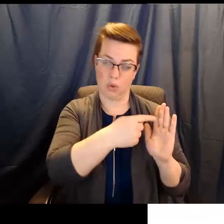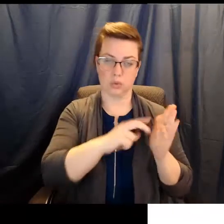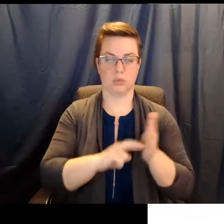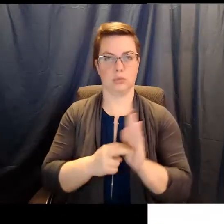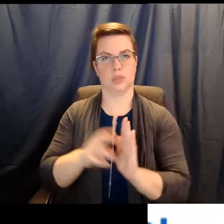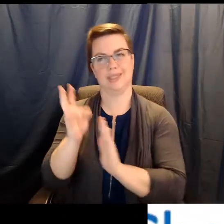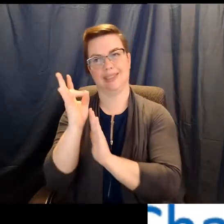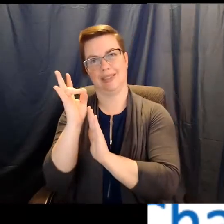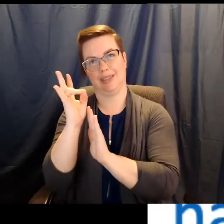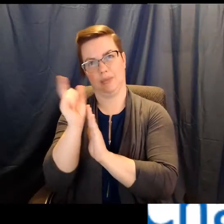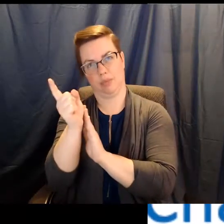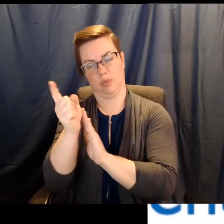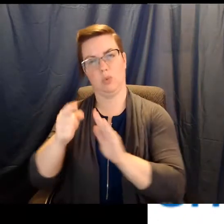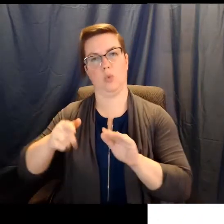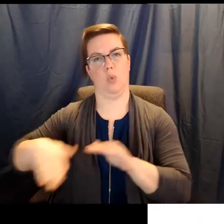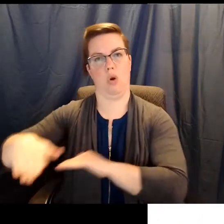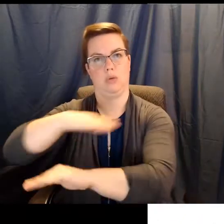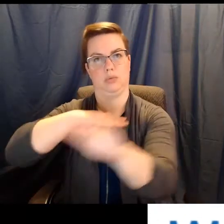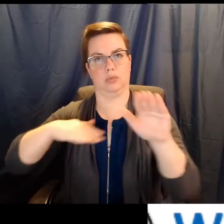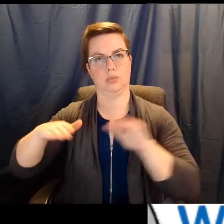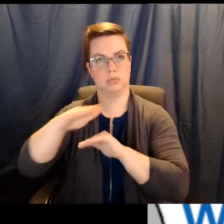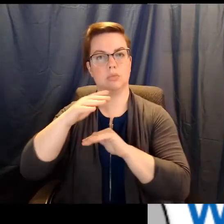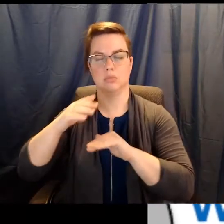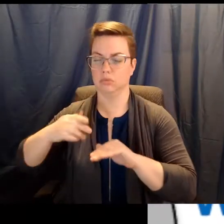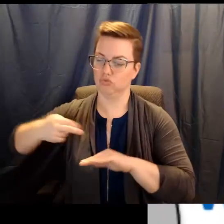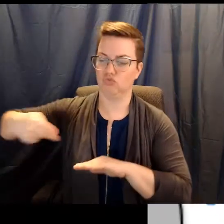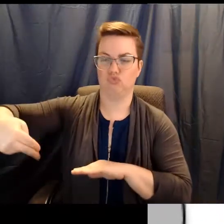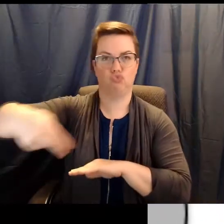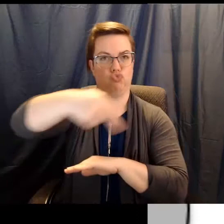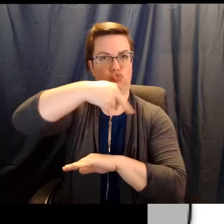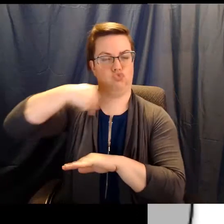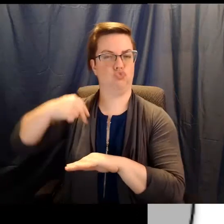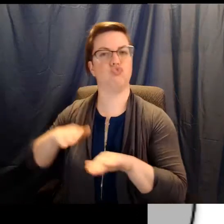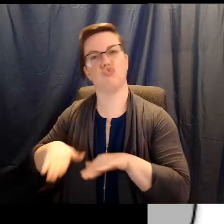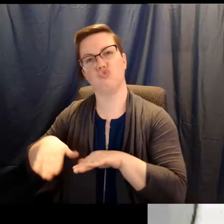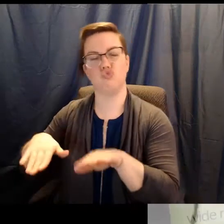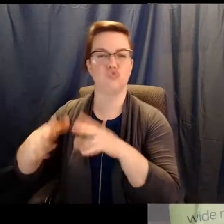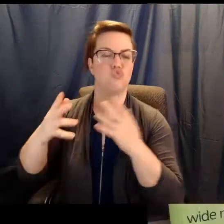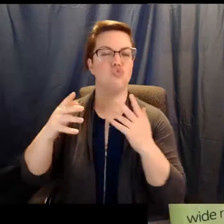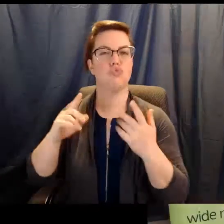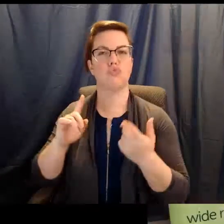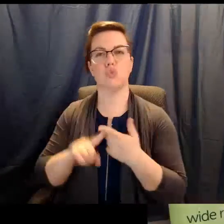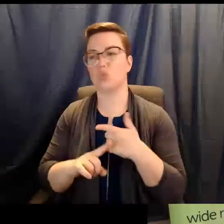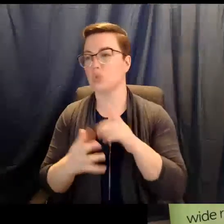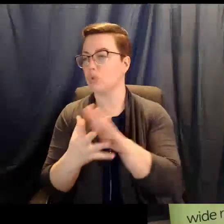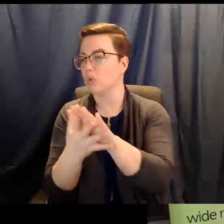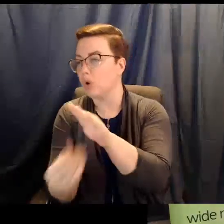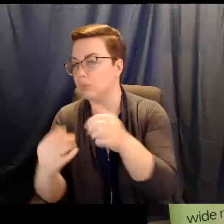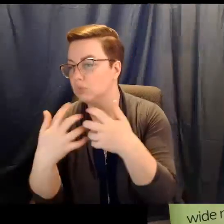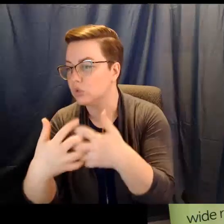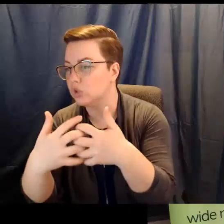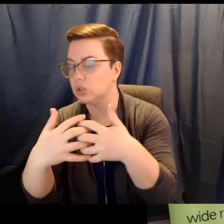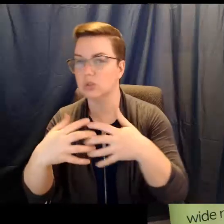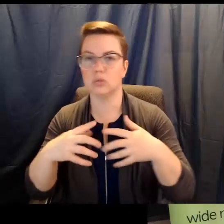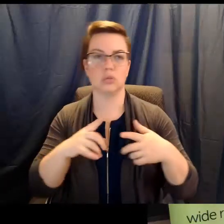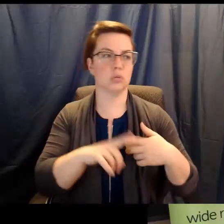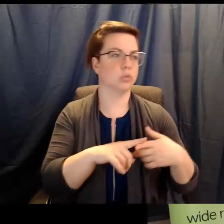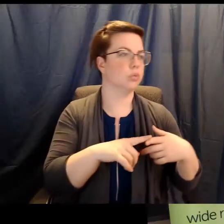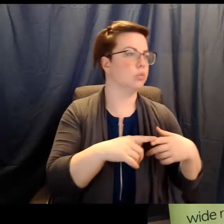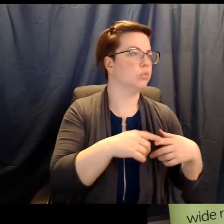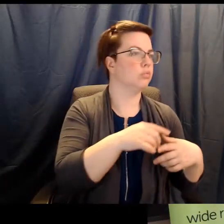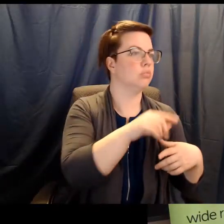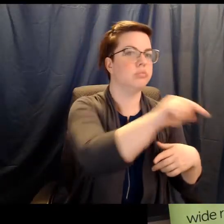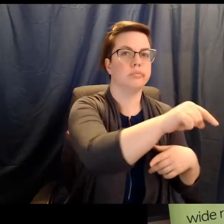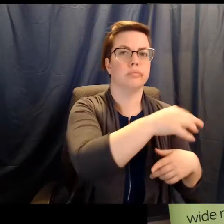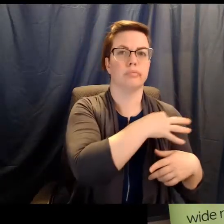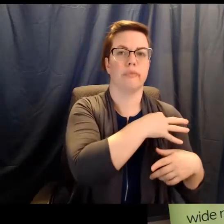office, it was literally walk around the office, move around, go to the photocopier, find a way to move.